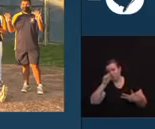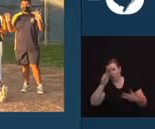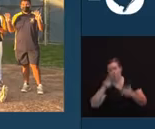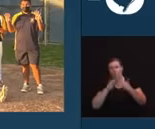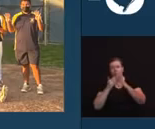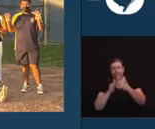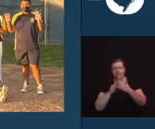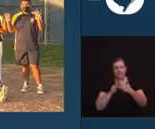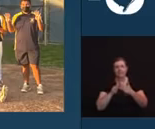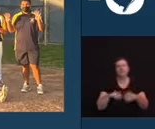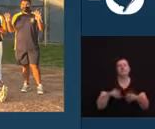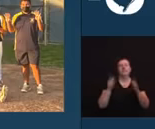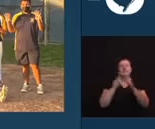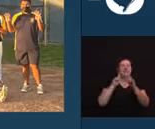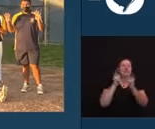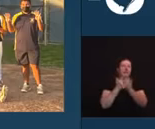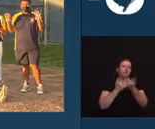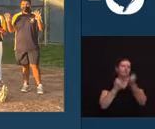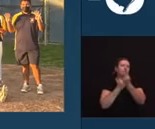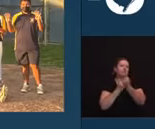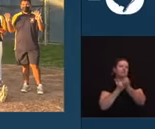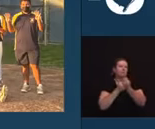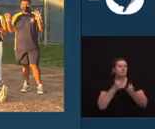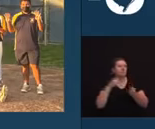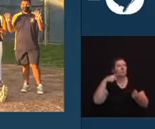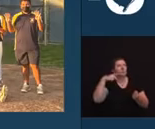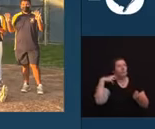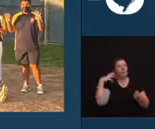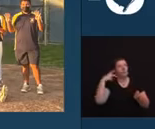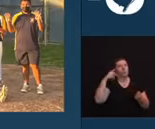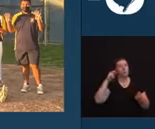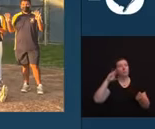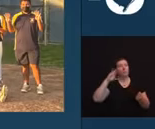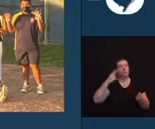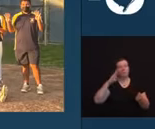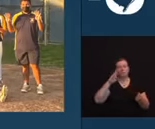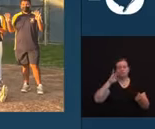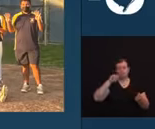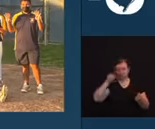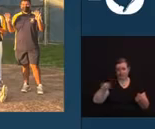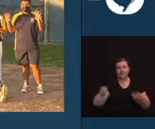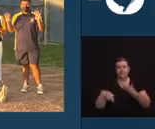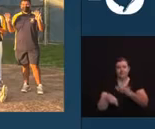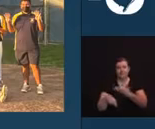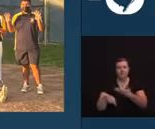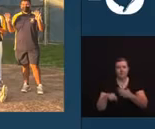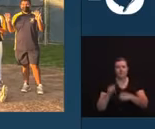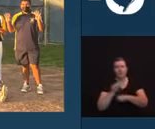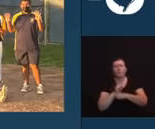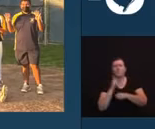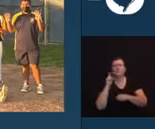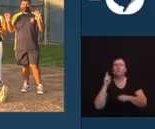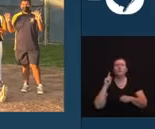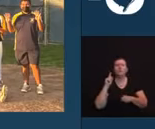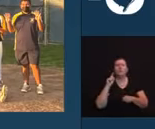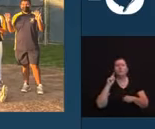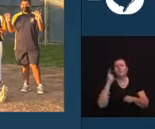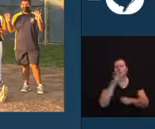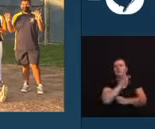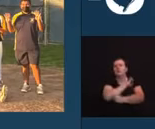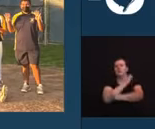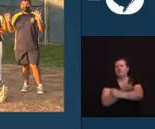Ruiz. In his day job, Ponch worked for First Energy, but it was on the battlefield